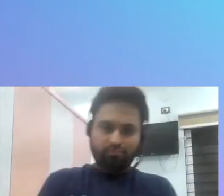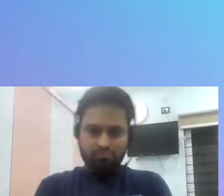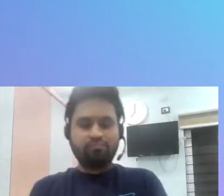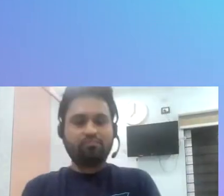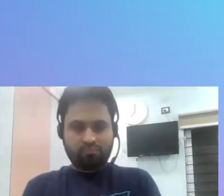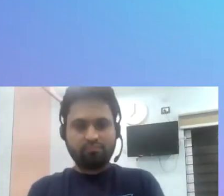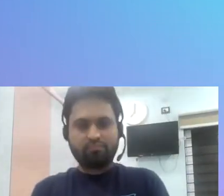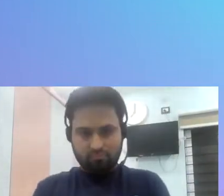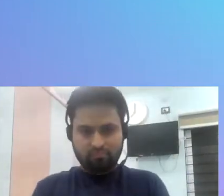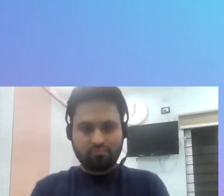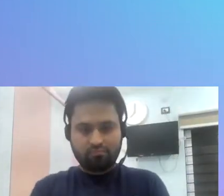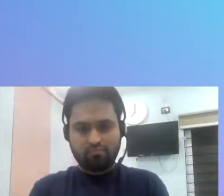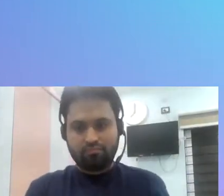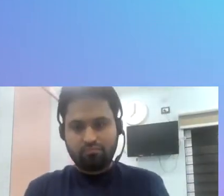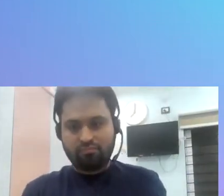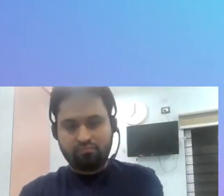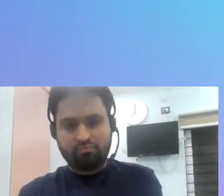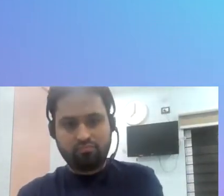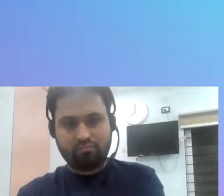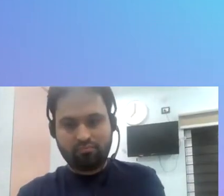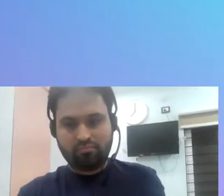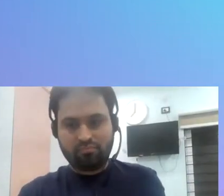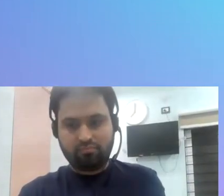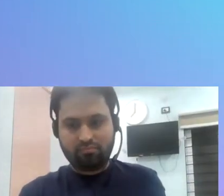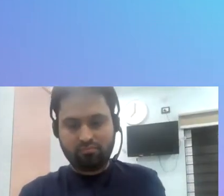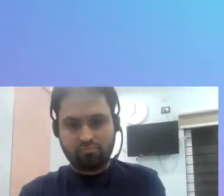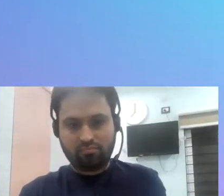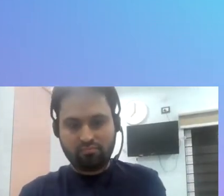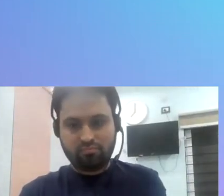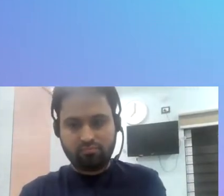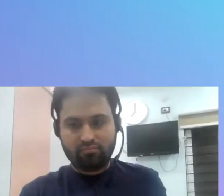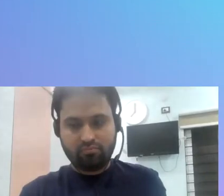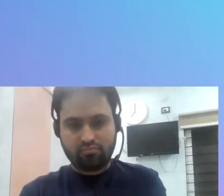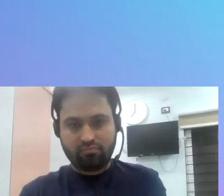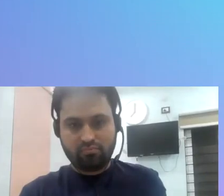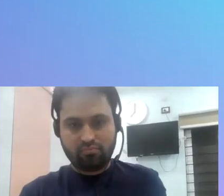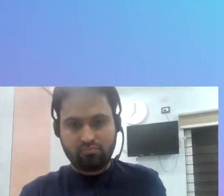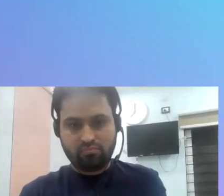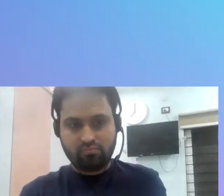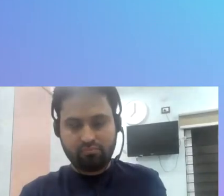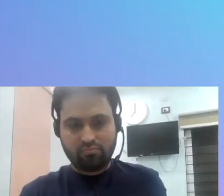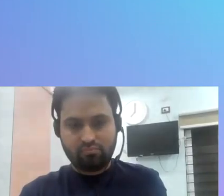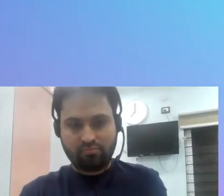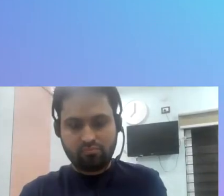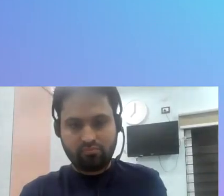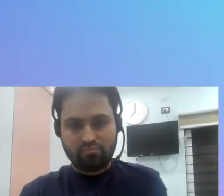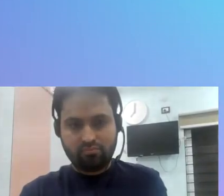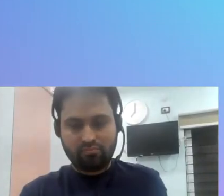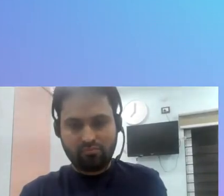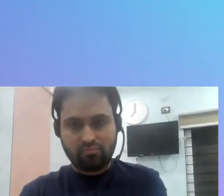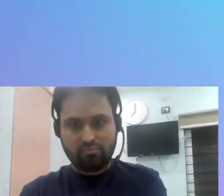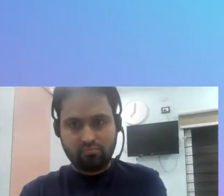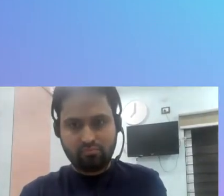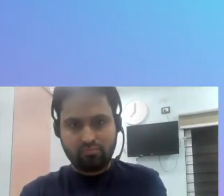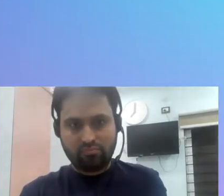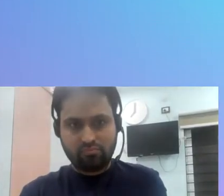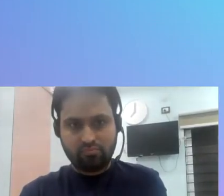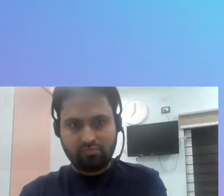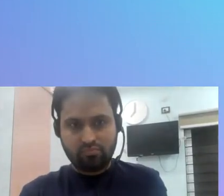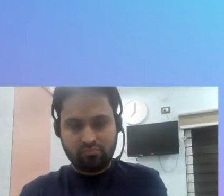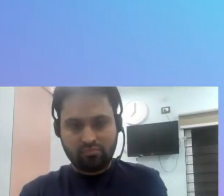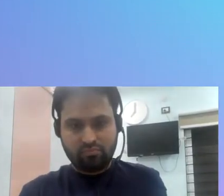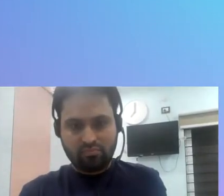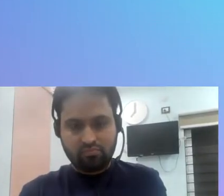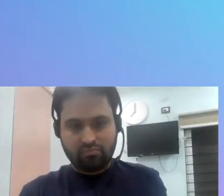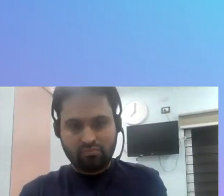issue report that you can share with your team. So there's a lot of cool features of pro, but as far as the free stuff, you can scan, you can highlight stuff